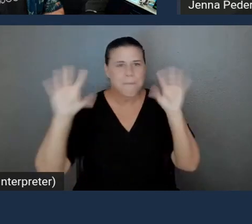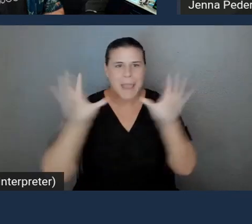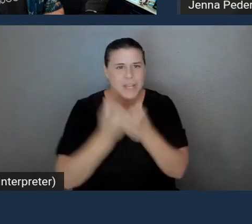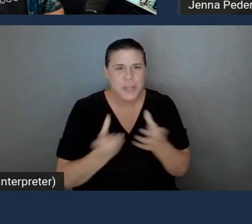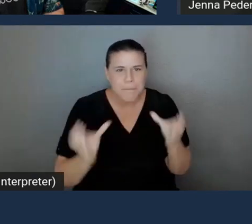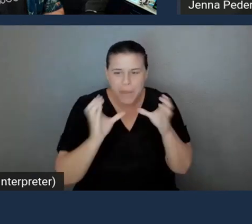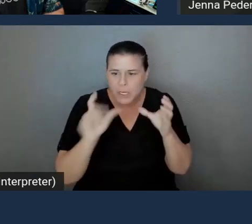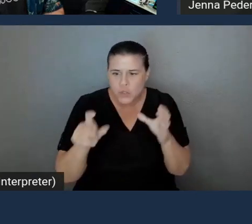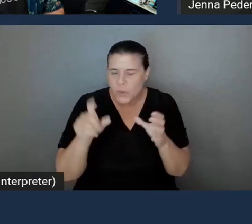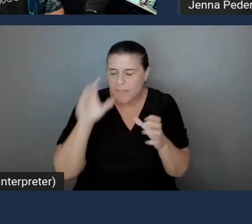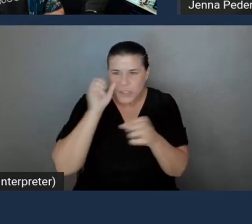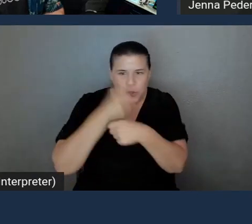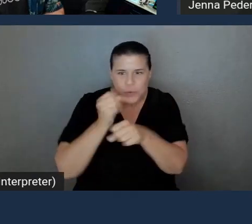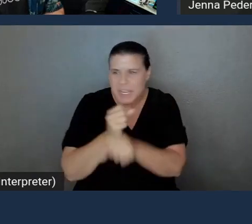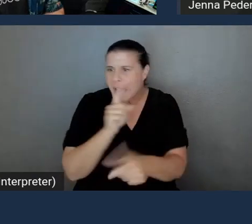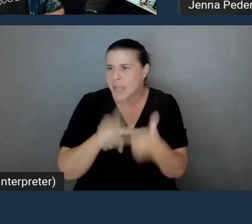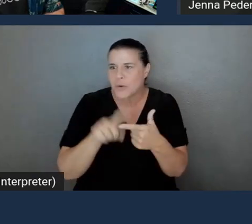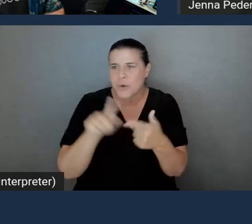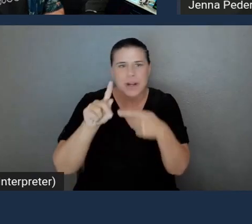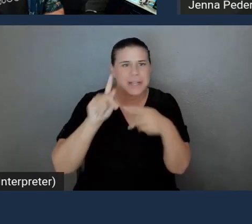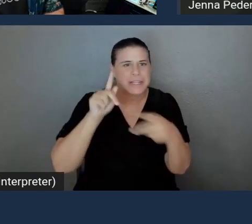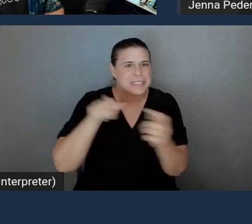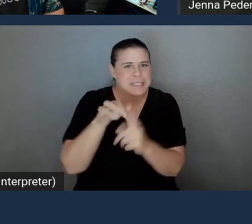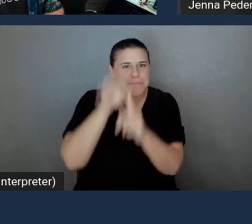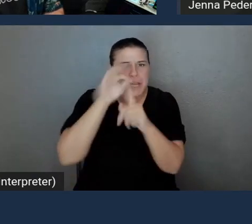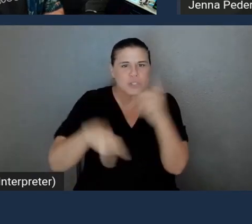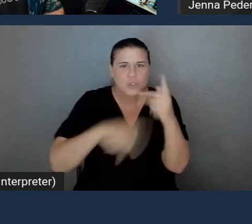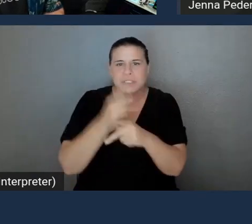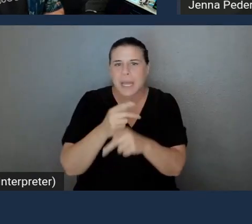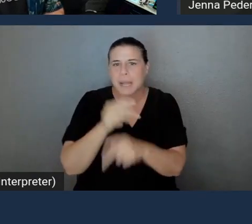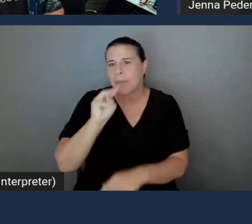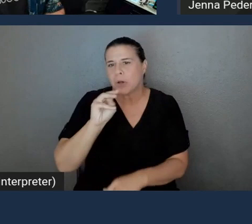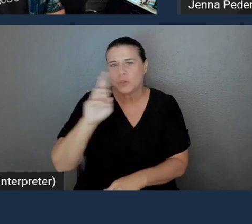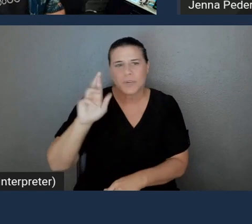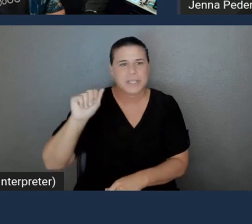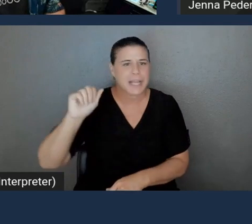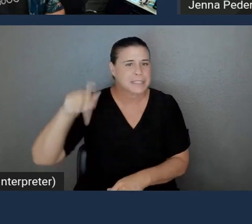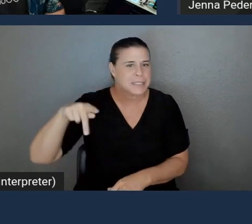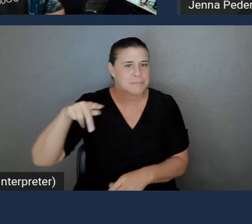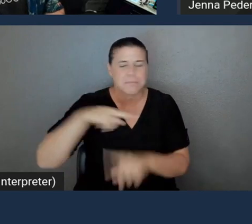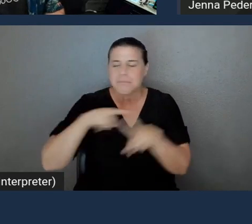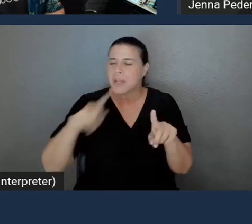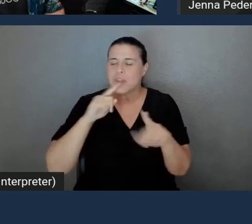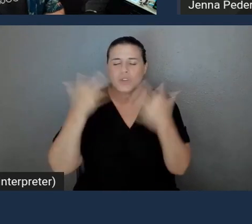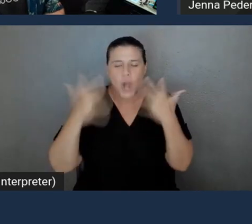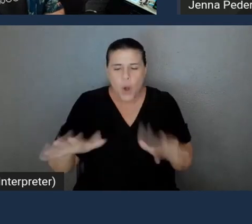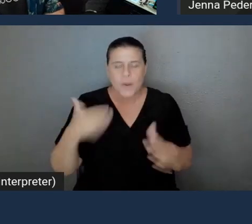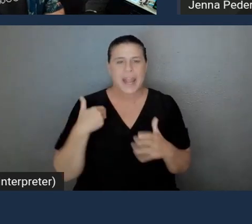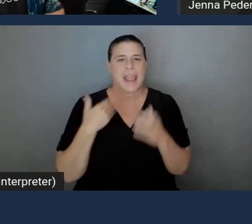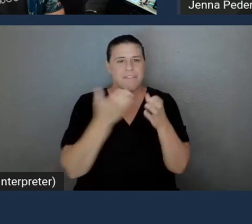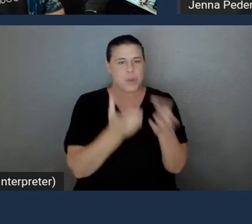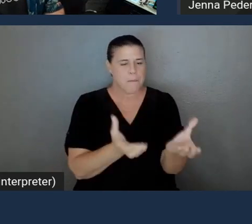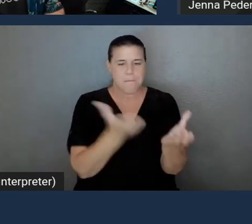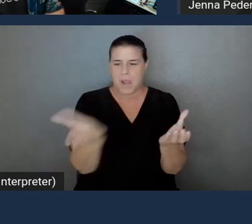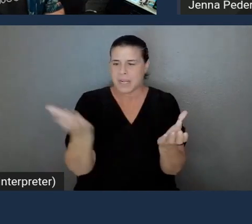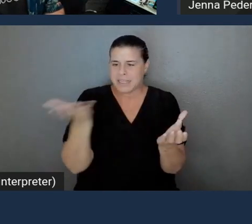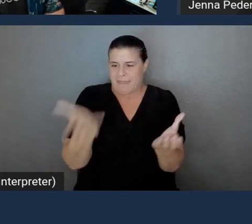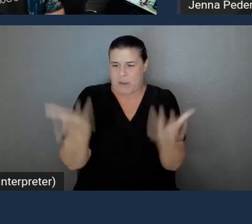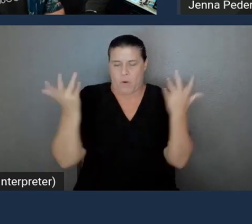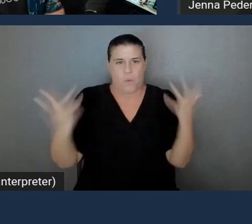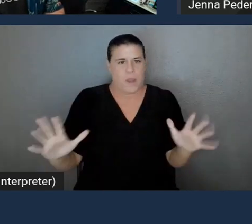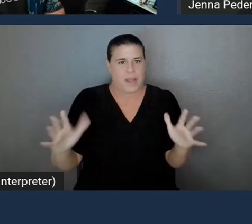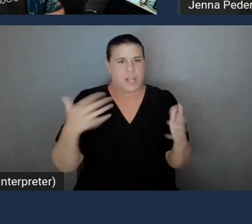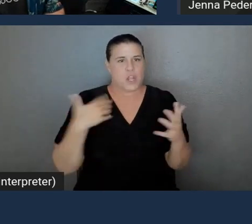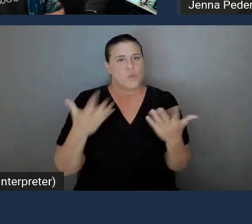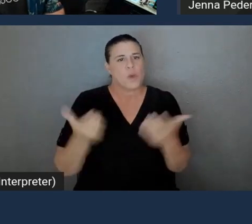or a special type of multi-region access point bucket. These are just existing buckets that you already have that you want to have